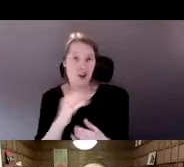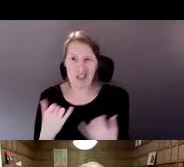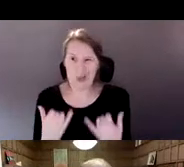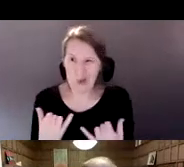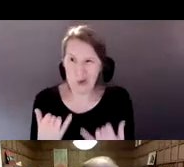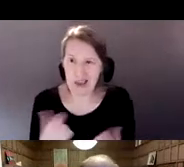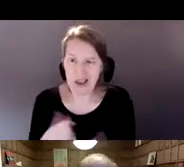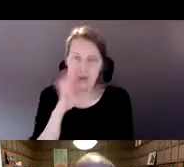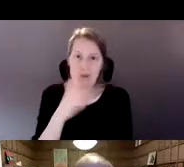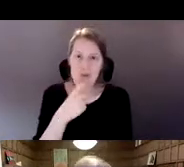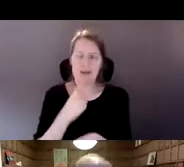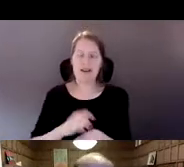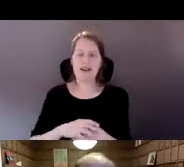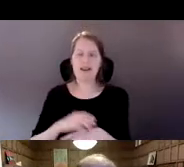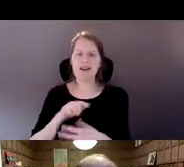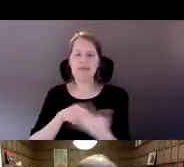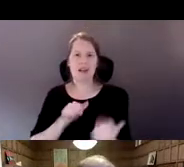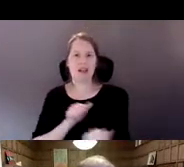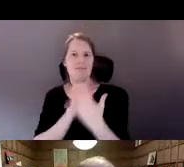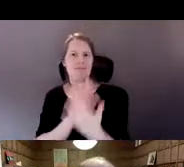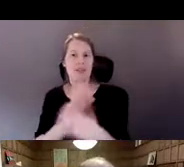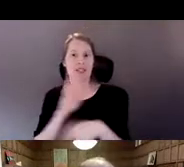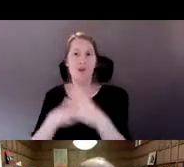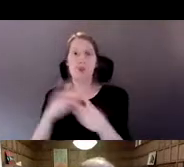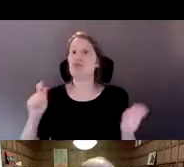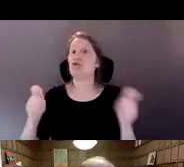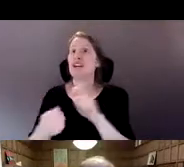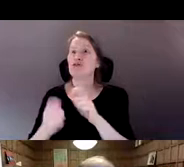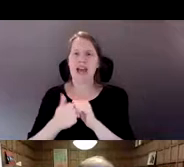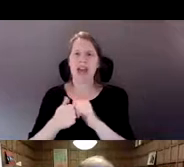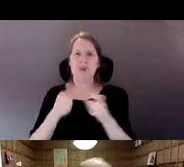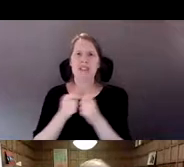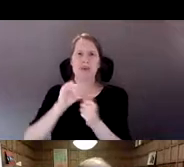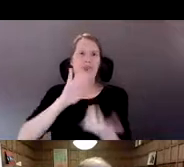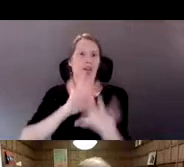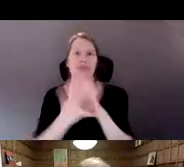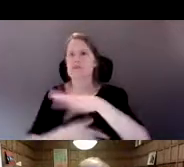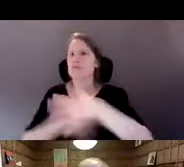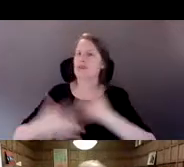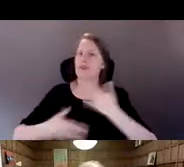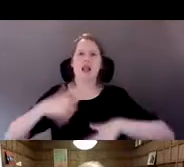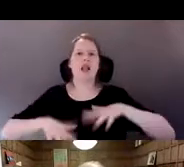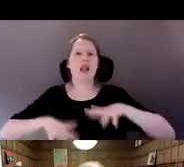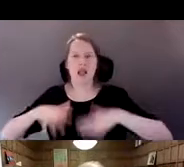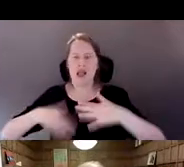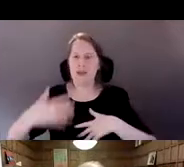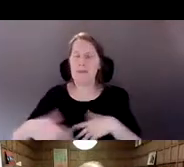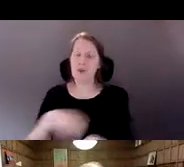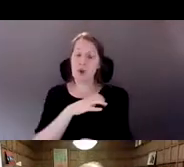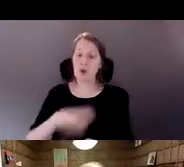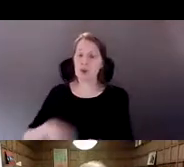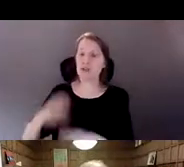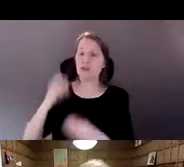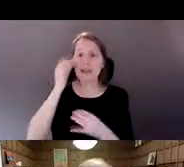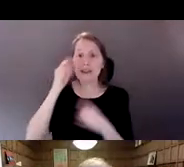will argue at the end, confronted their changing world. It made Christian thinking about Judaism capable